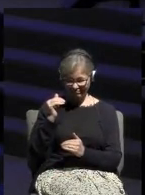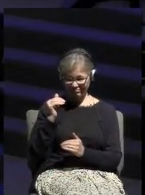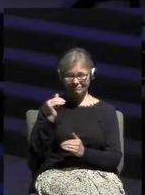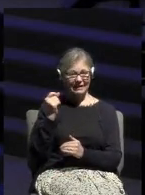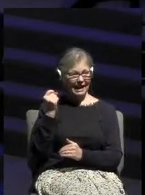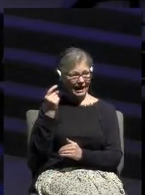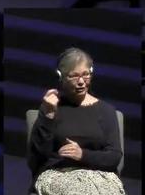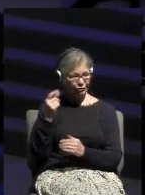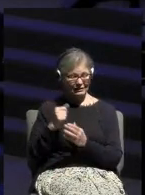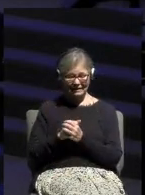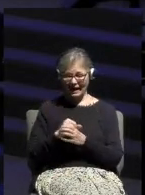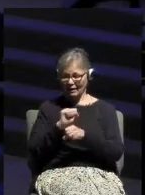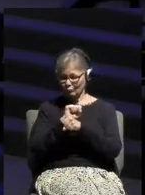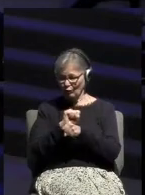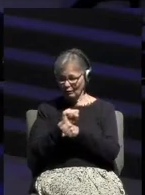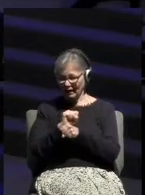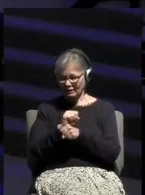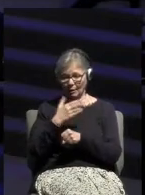this understanding.